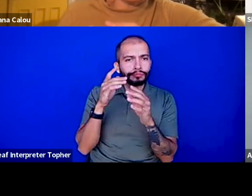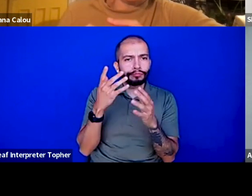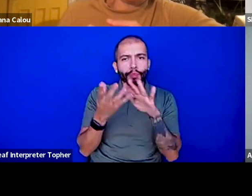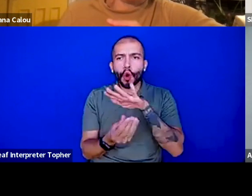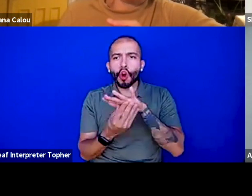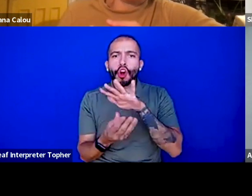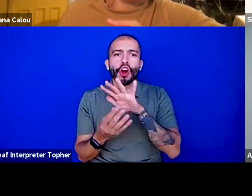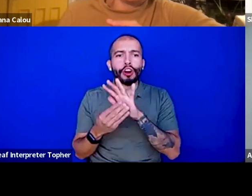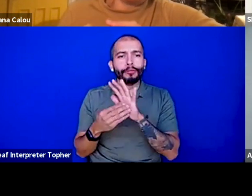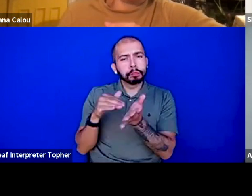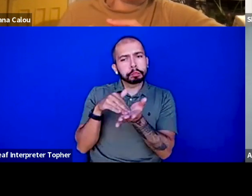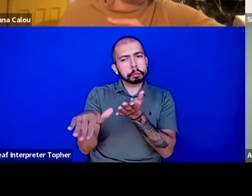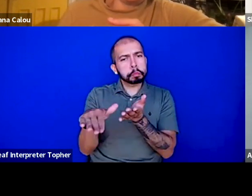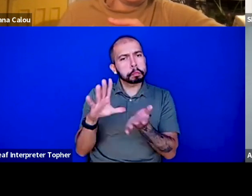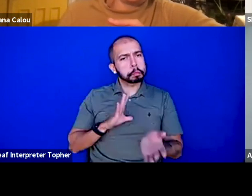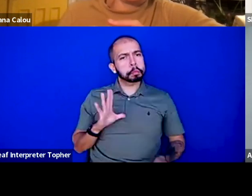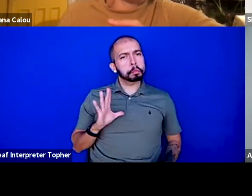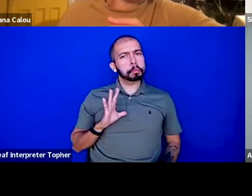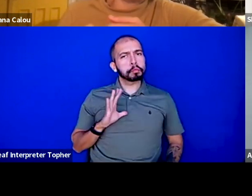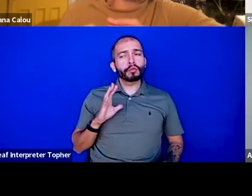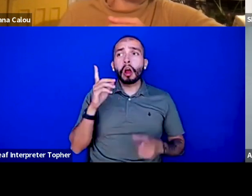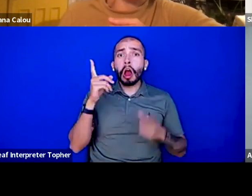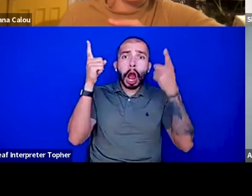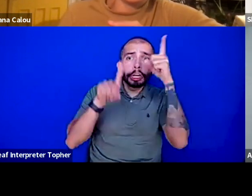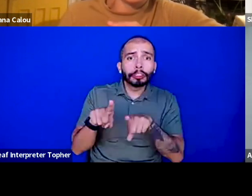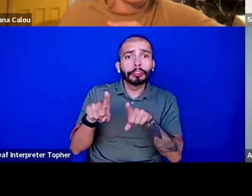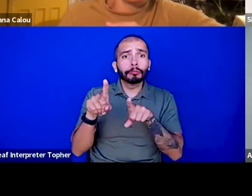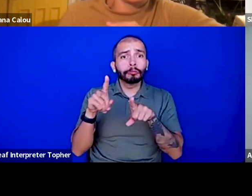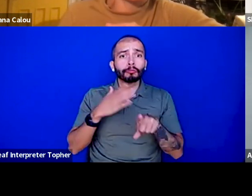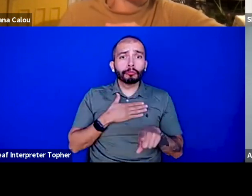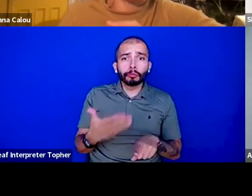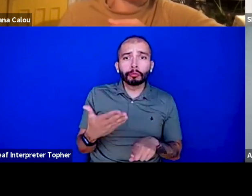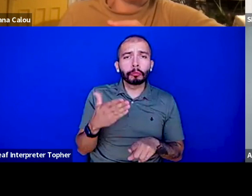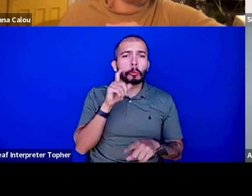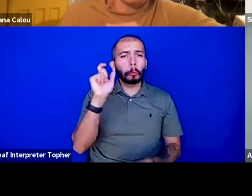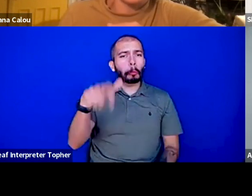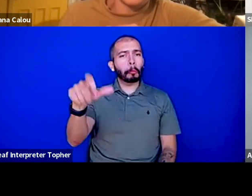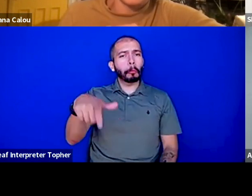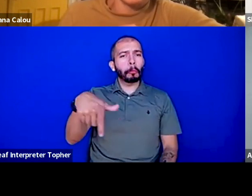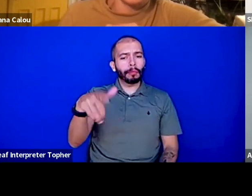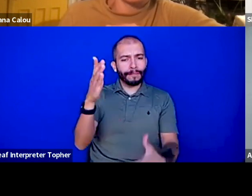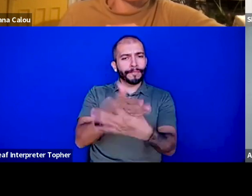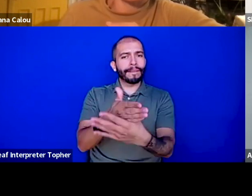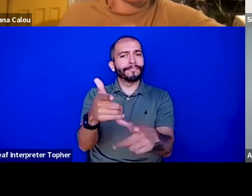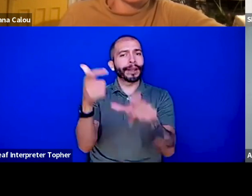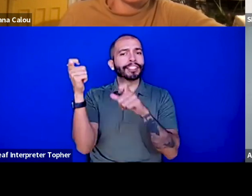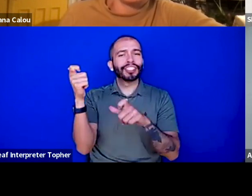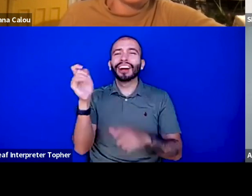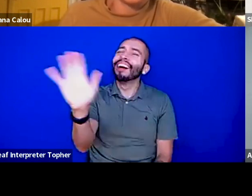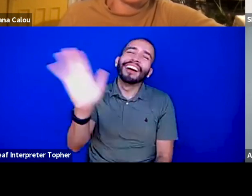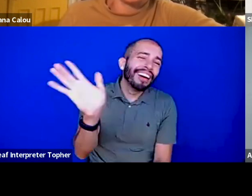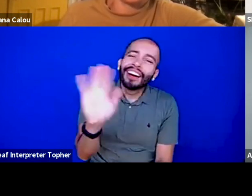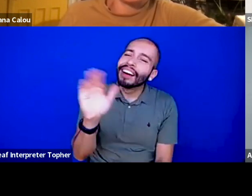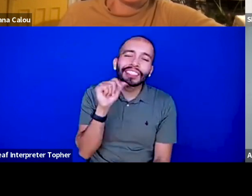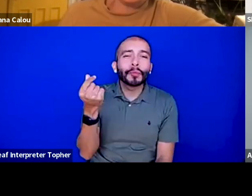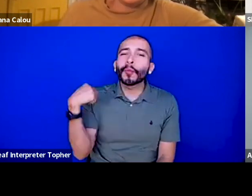That's not what we need. That's not what trans people are saying we want. That's not what people of color are saying we want. That's not what disabled people